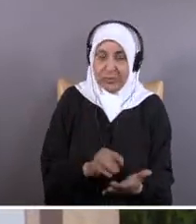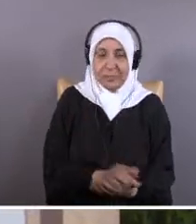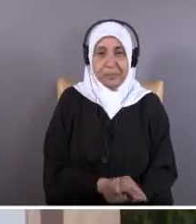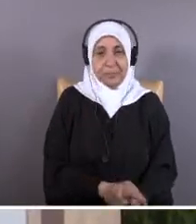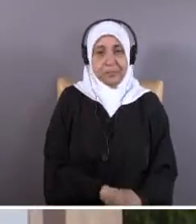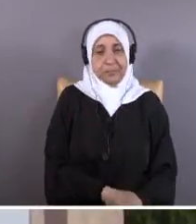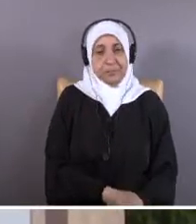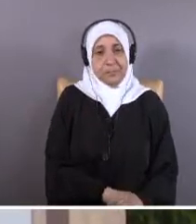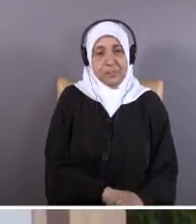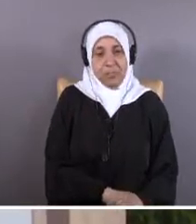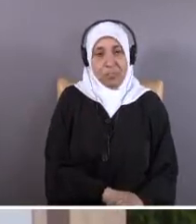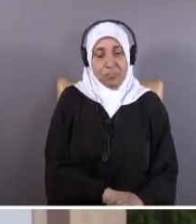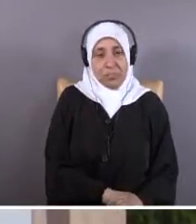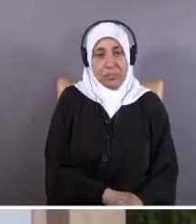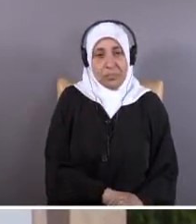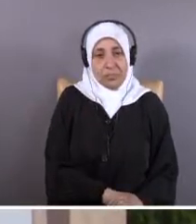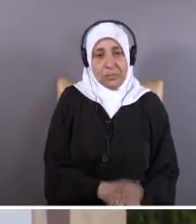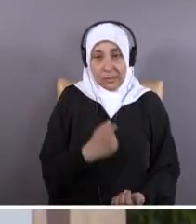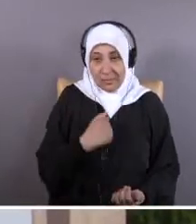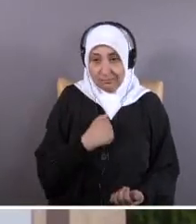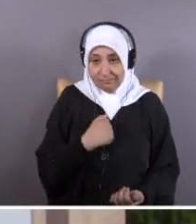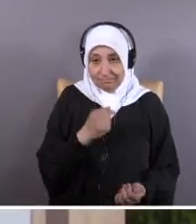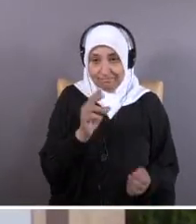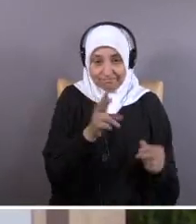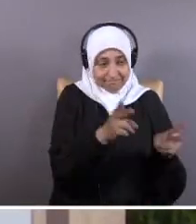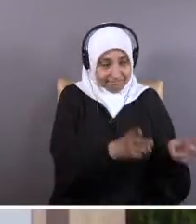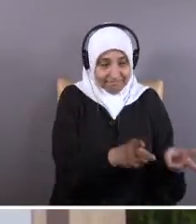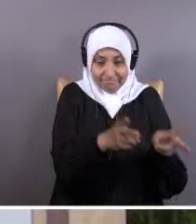into making changes.